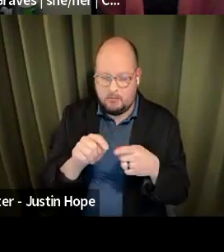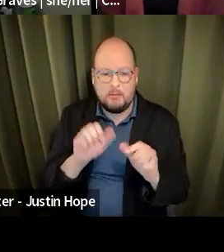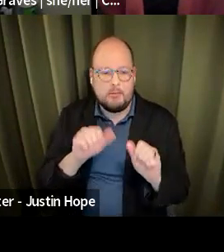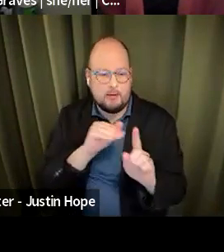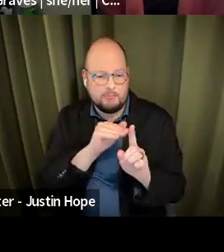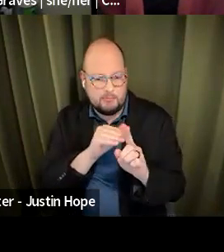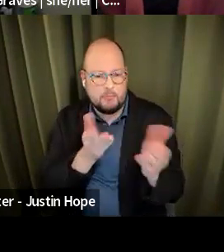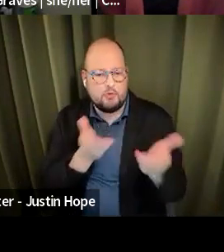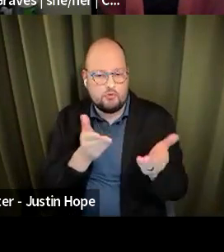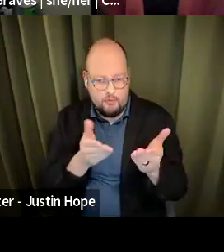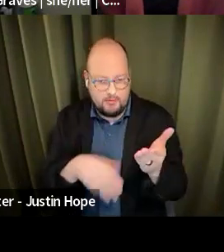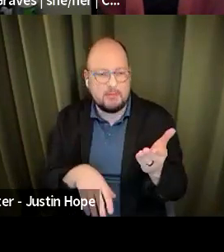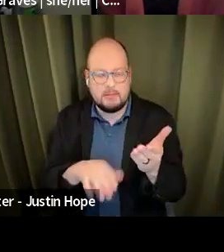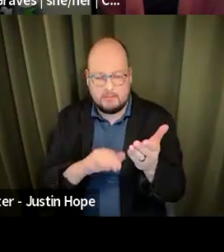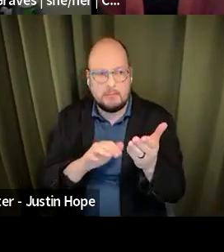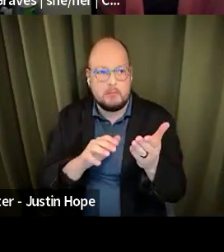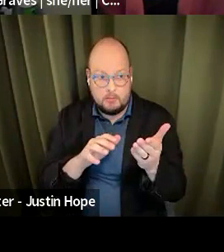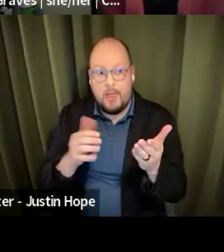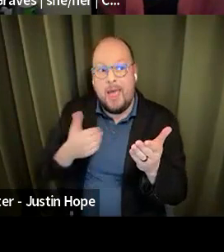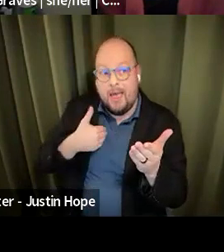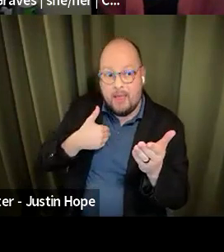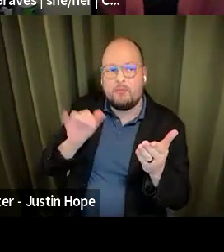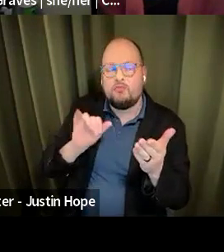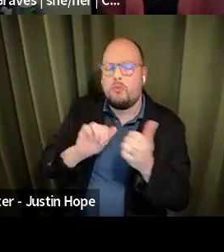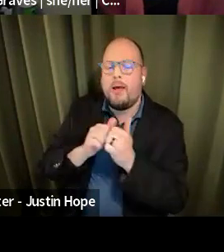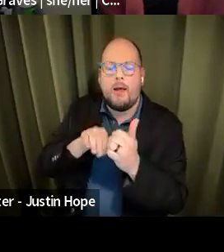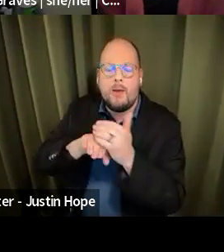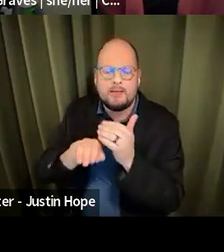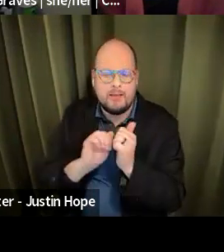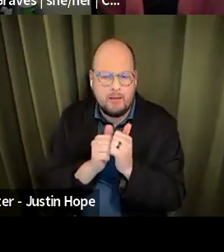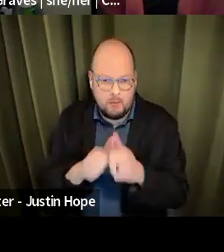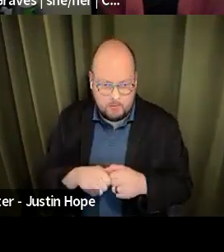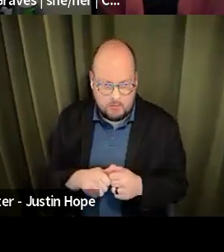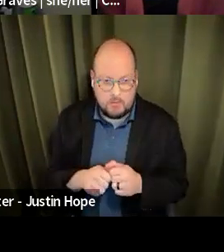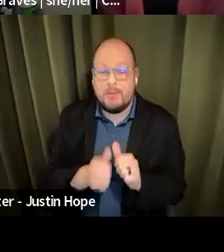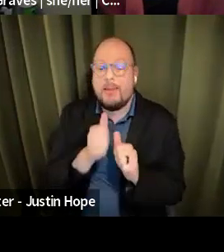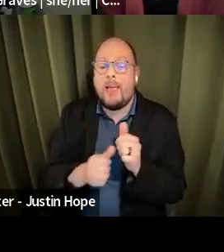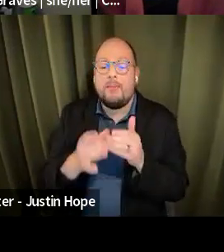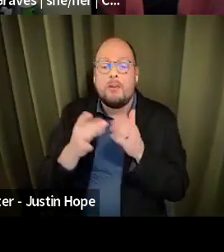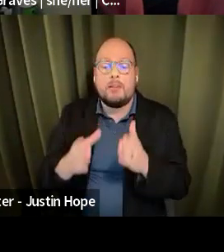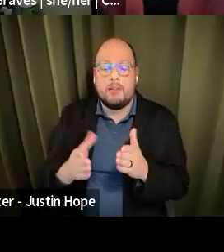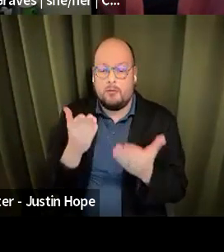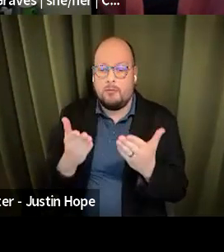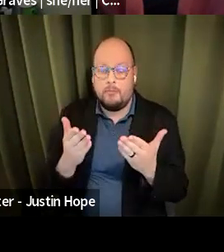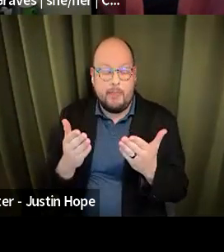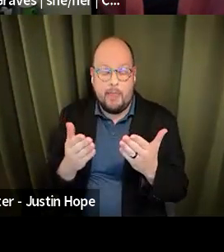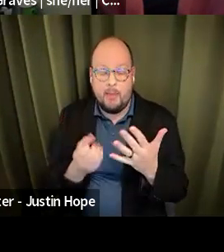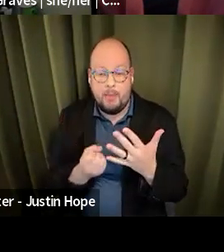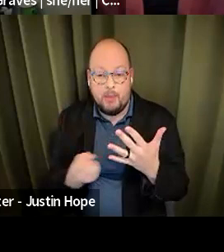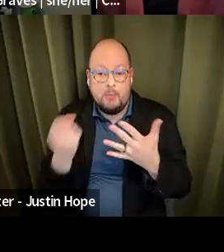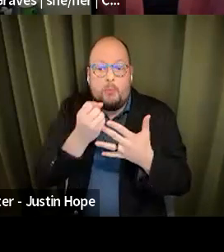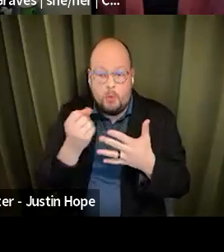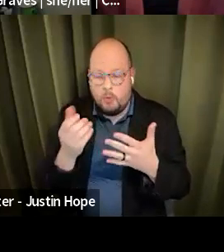to access them. And then in closing, I'll mention every single leader, whether you're promoted into a leadership position or hired into